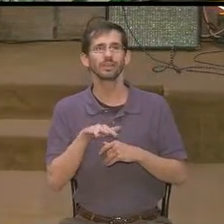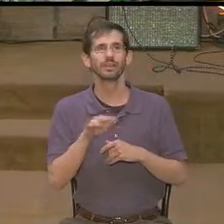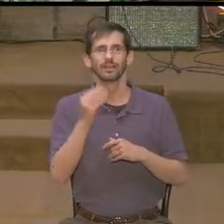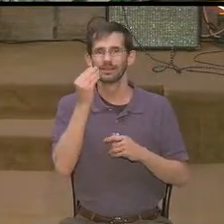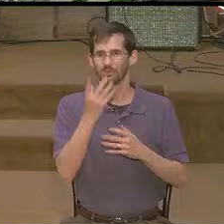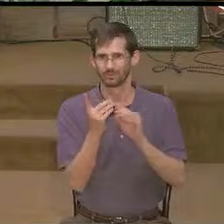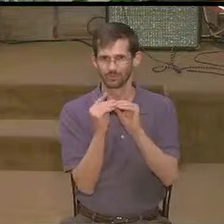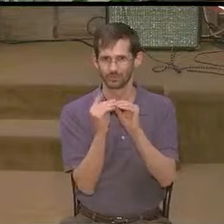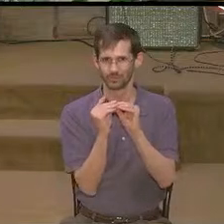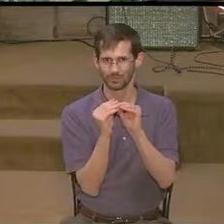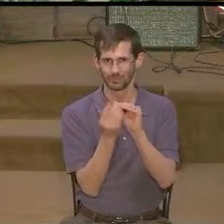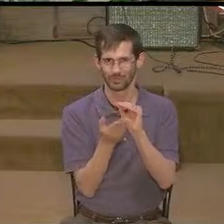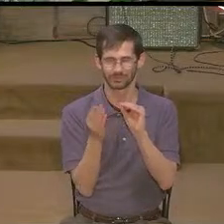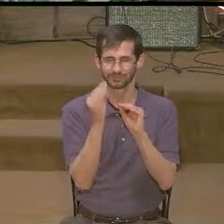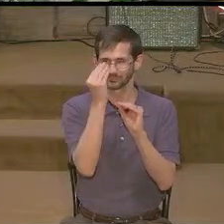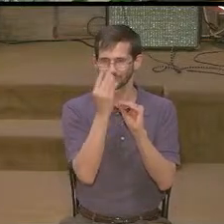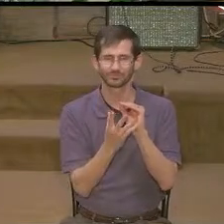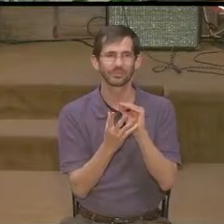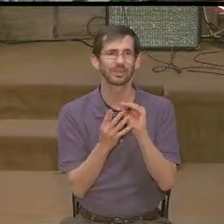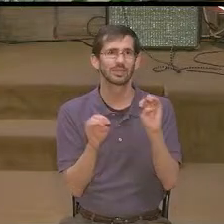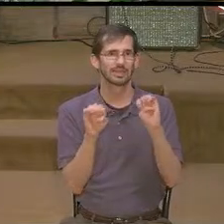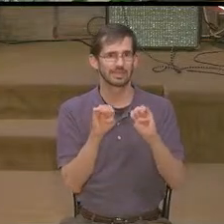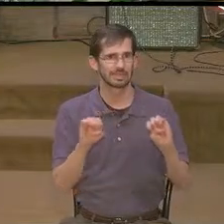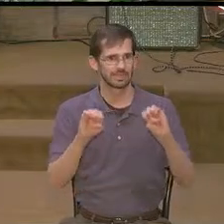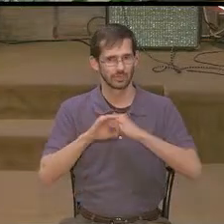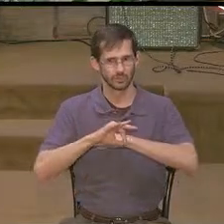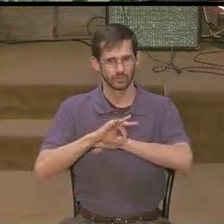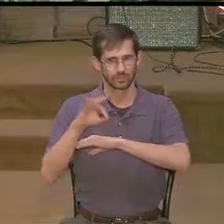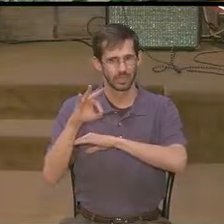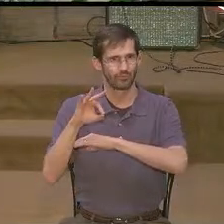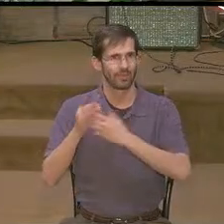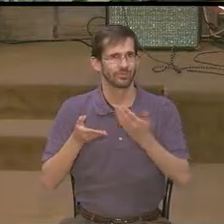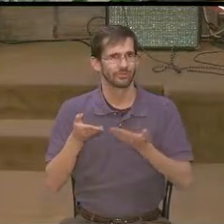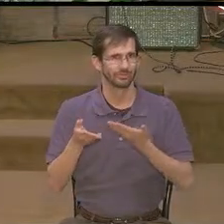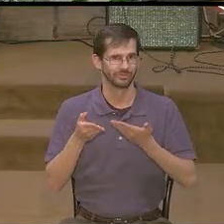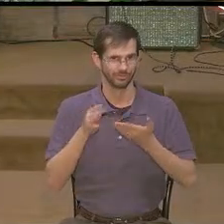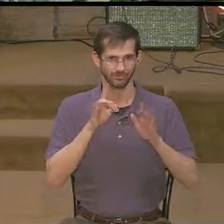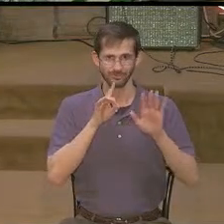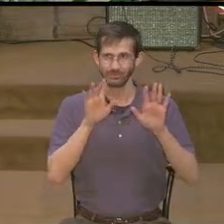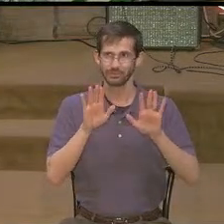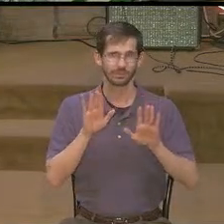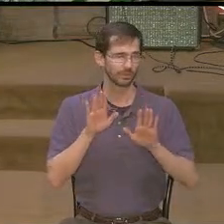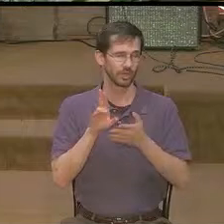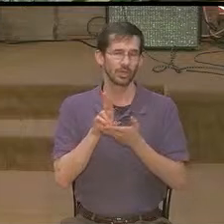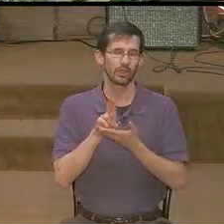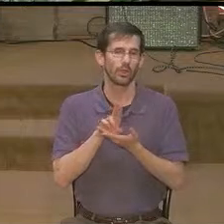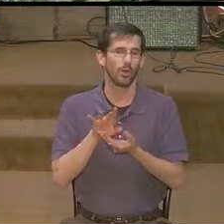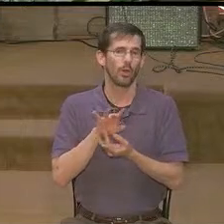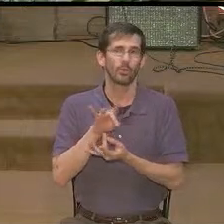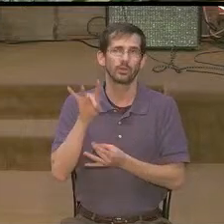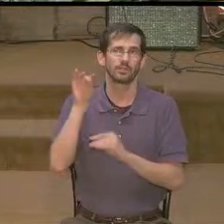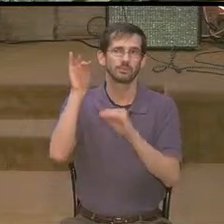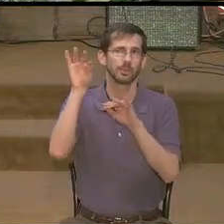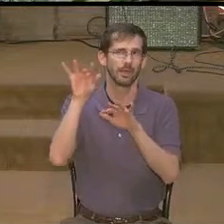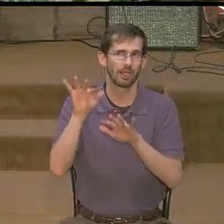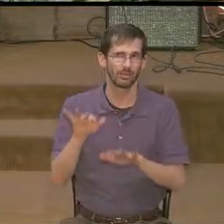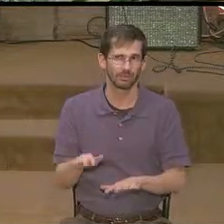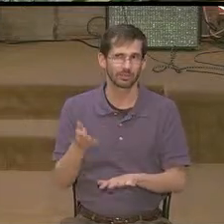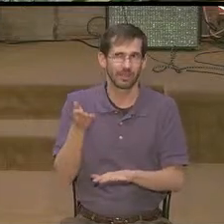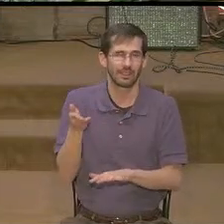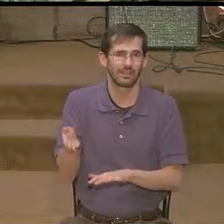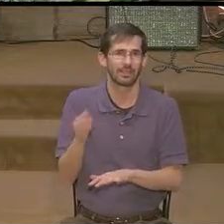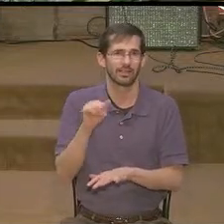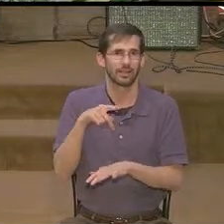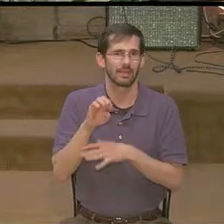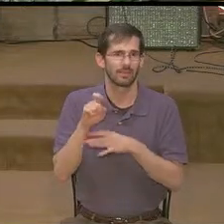tell you this one more thing. Easter sunrise service was absolutely, the Holy Spirit fell at Apex Community Park. It